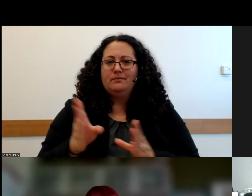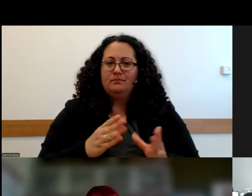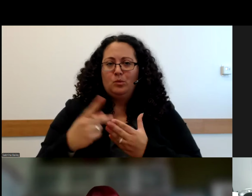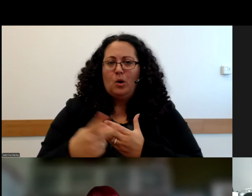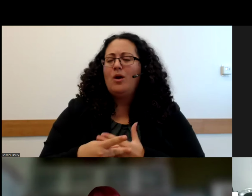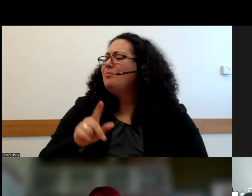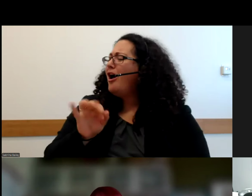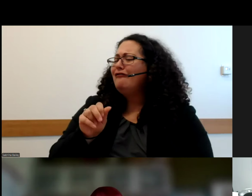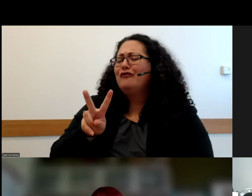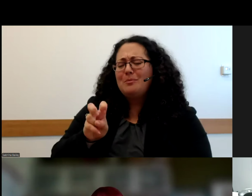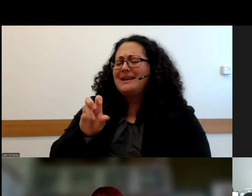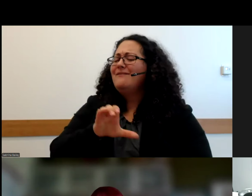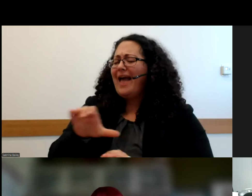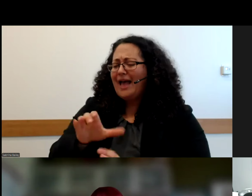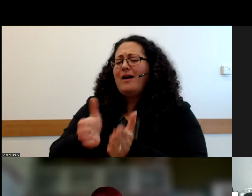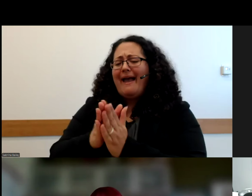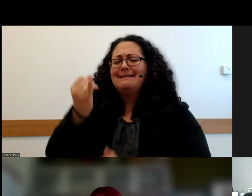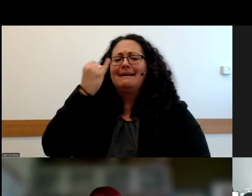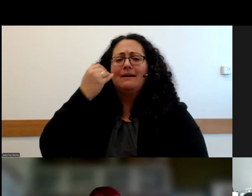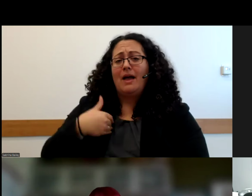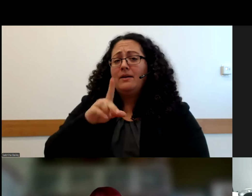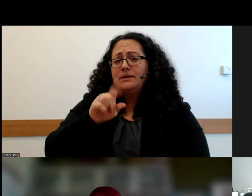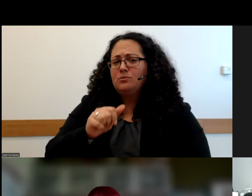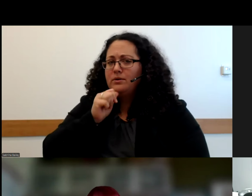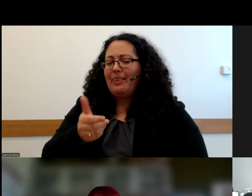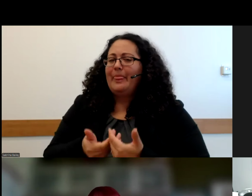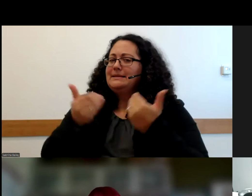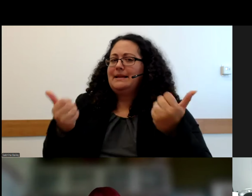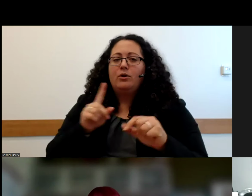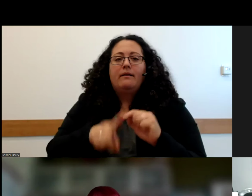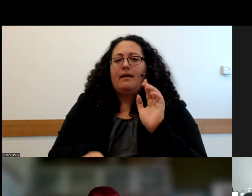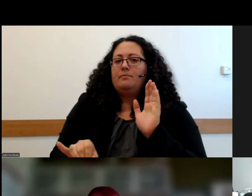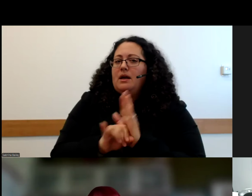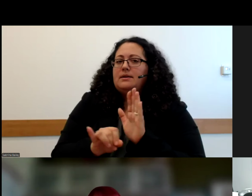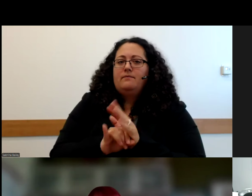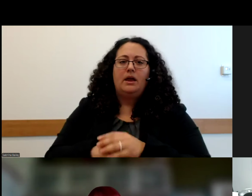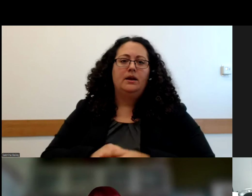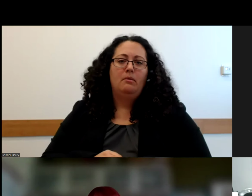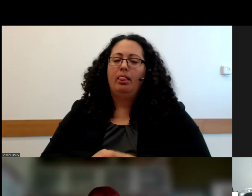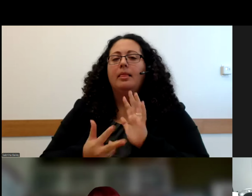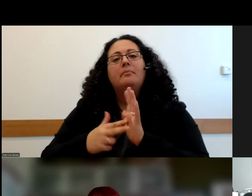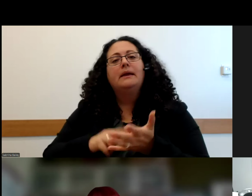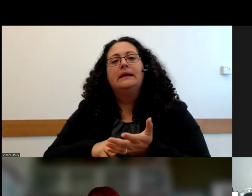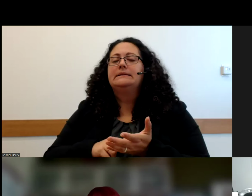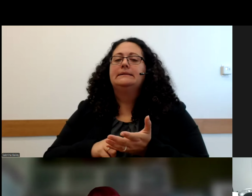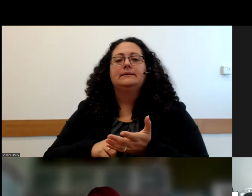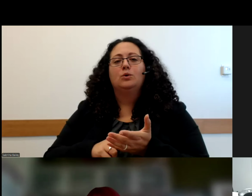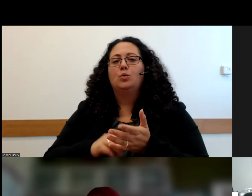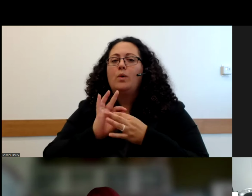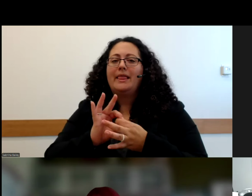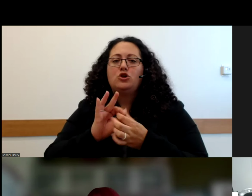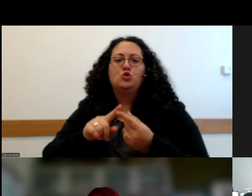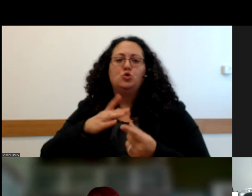action is asking whether I have a disability or not, and that is totally separate and cannot be identifiable in regards to relationship to